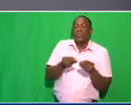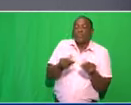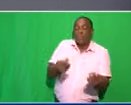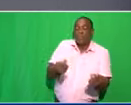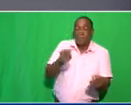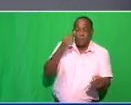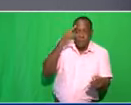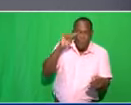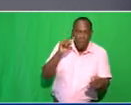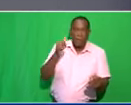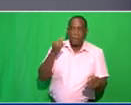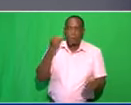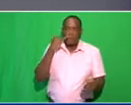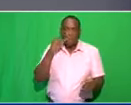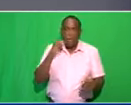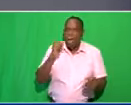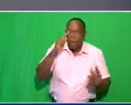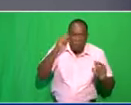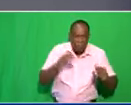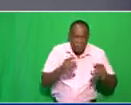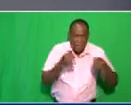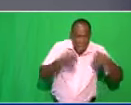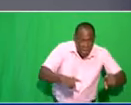effects and practical problems